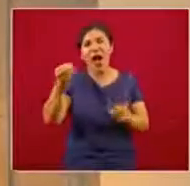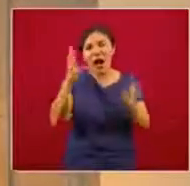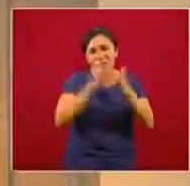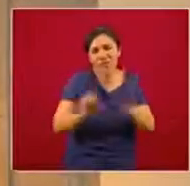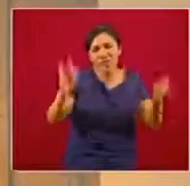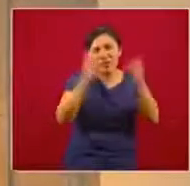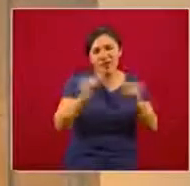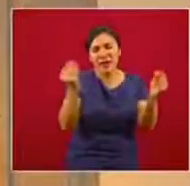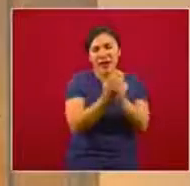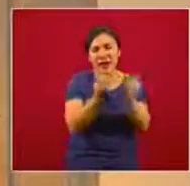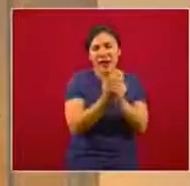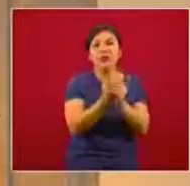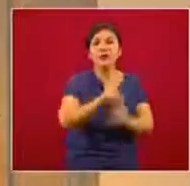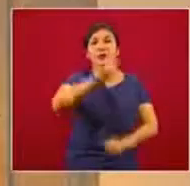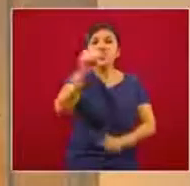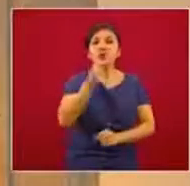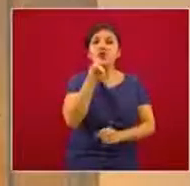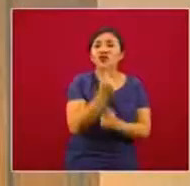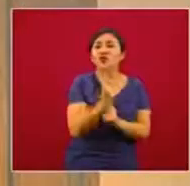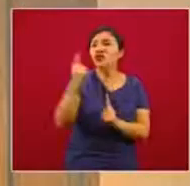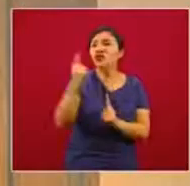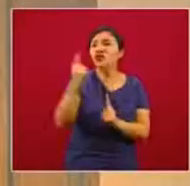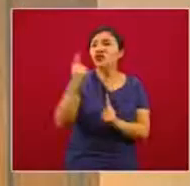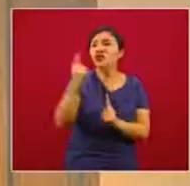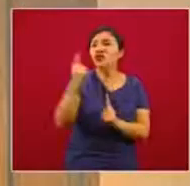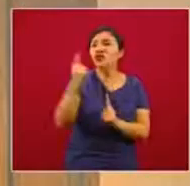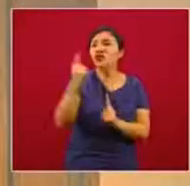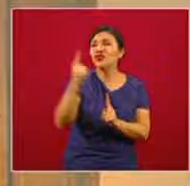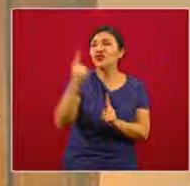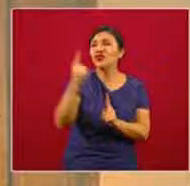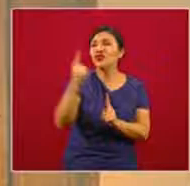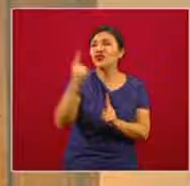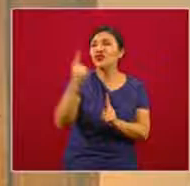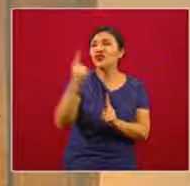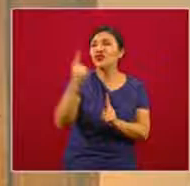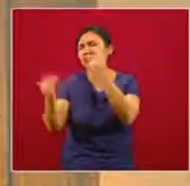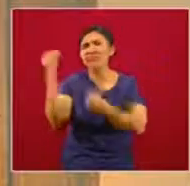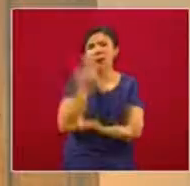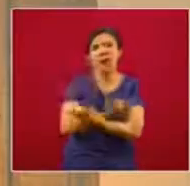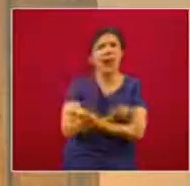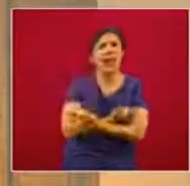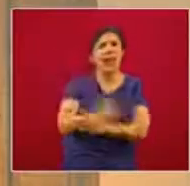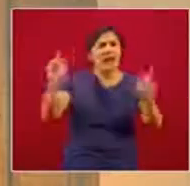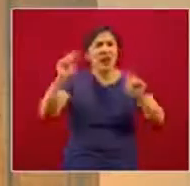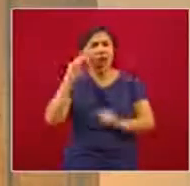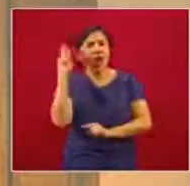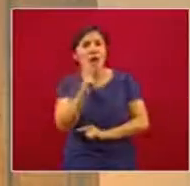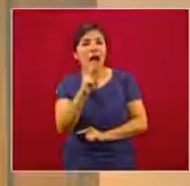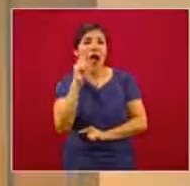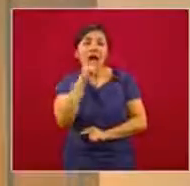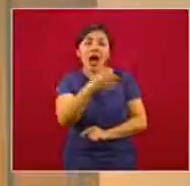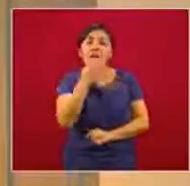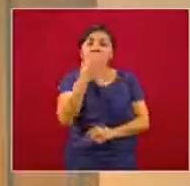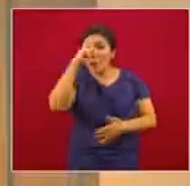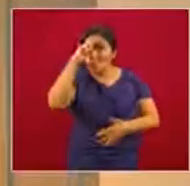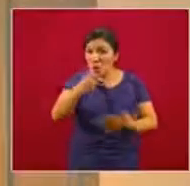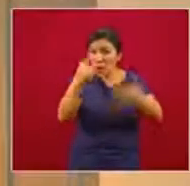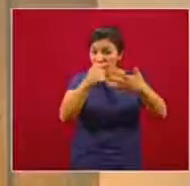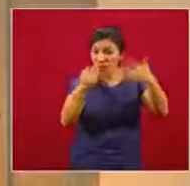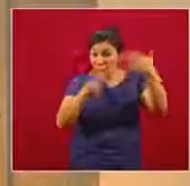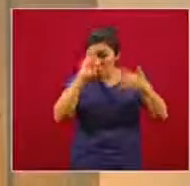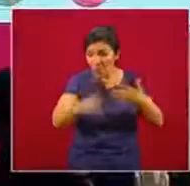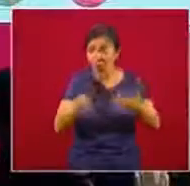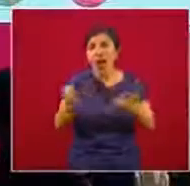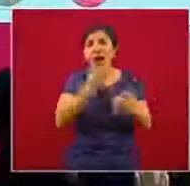about nutrition. For instance, if children get home and eat everything that